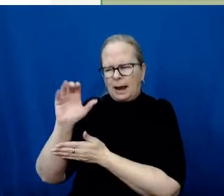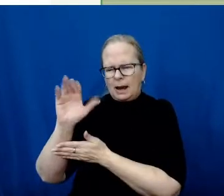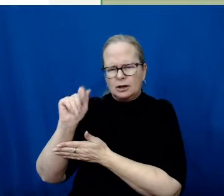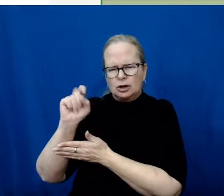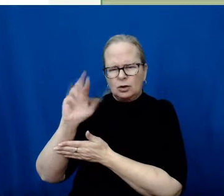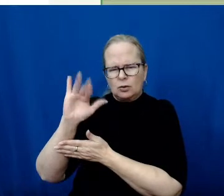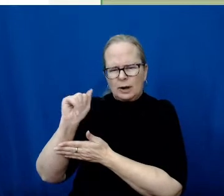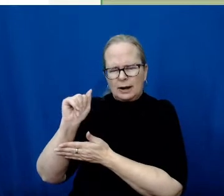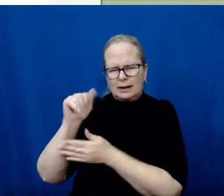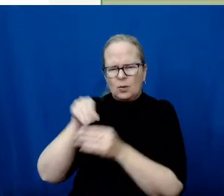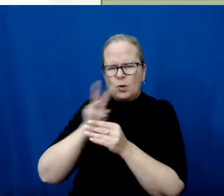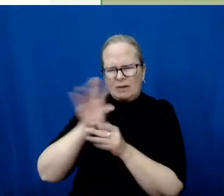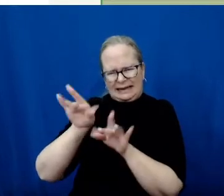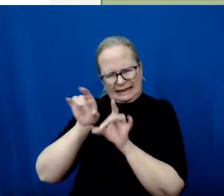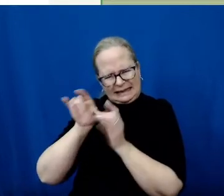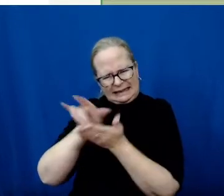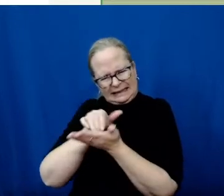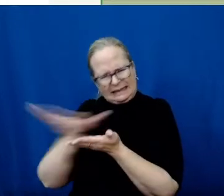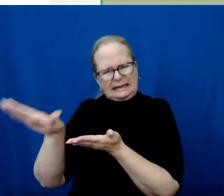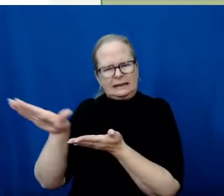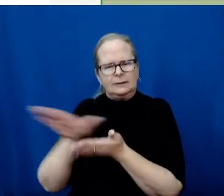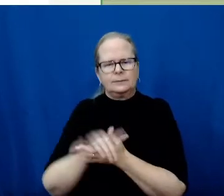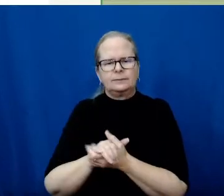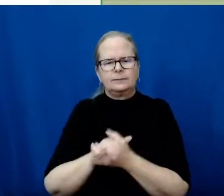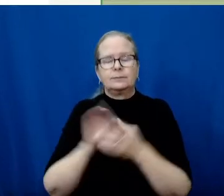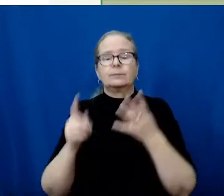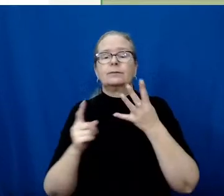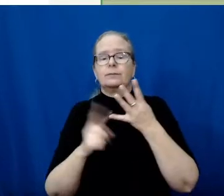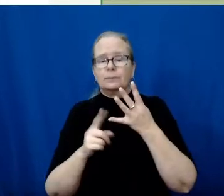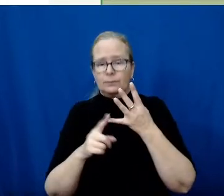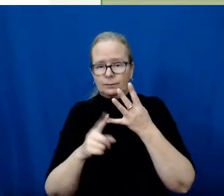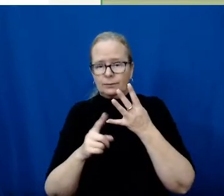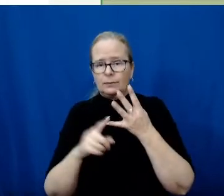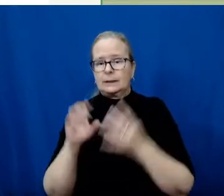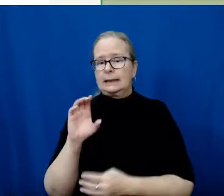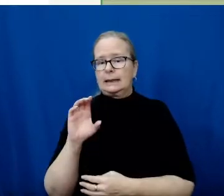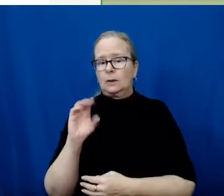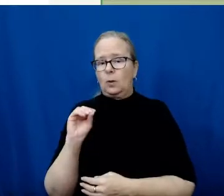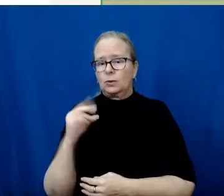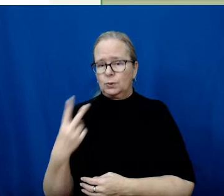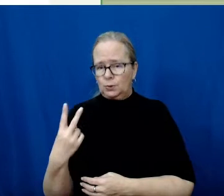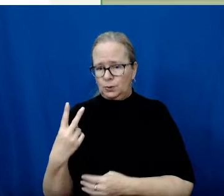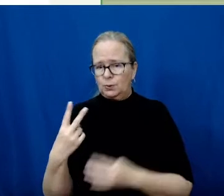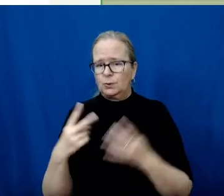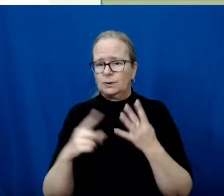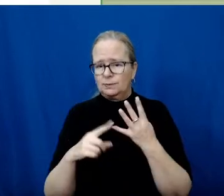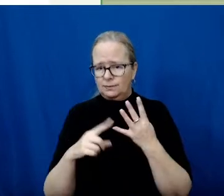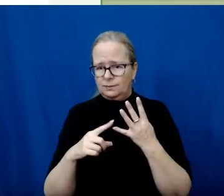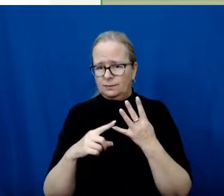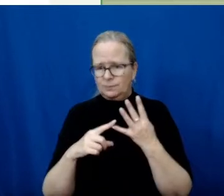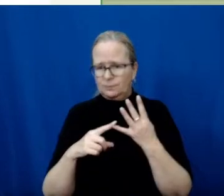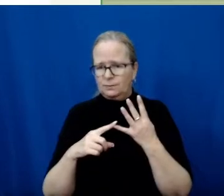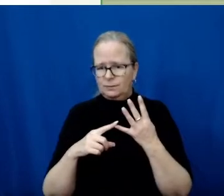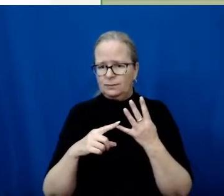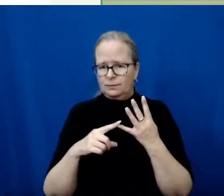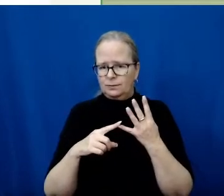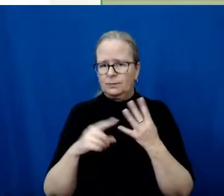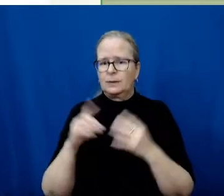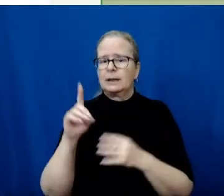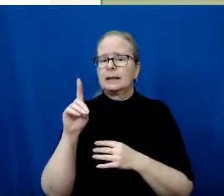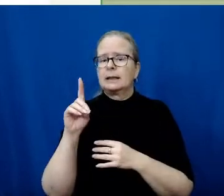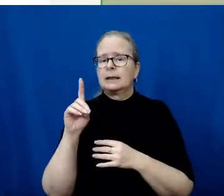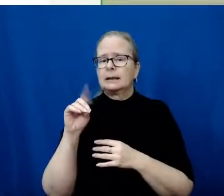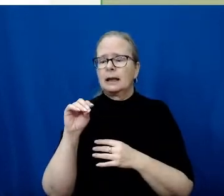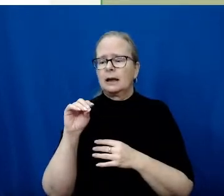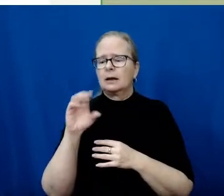carbon dioxide, not monoxide, but dioxide. And this is an instrument that you can pick up. Amanda, I think you had yours there. You were